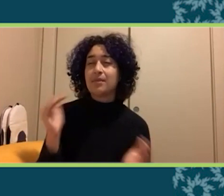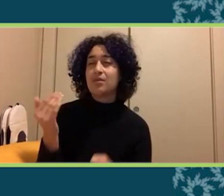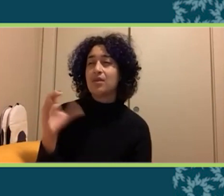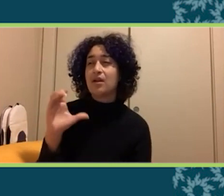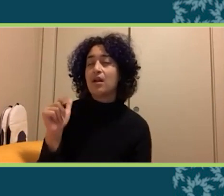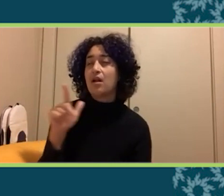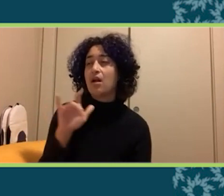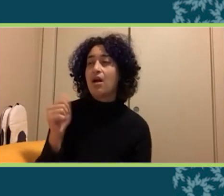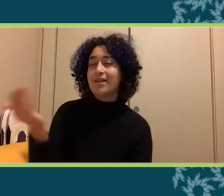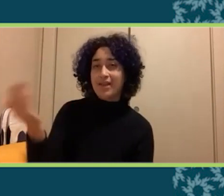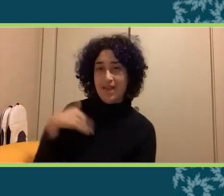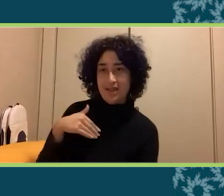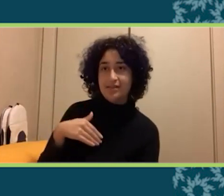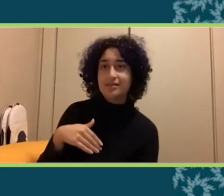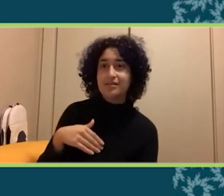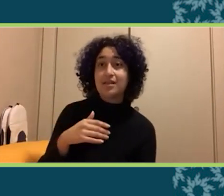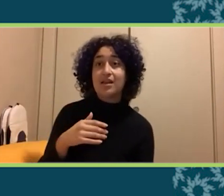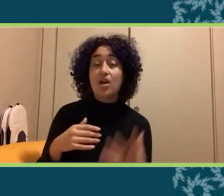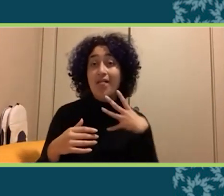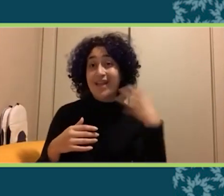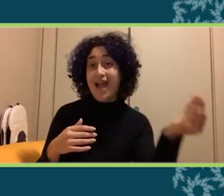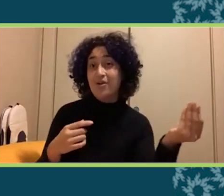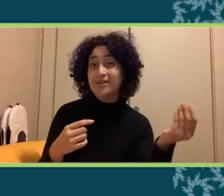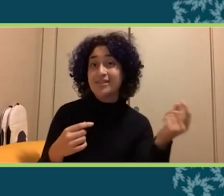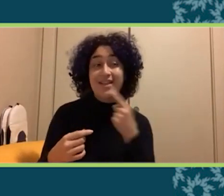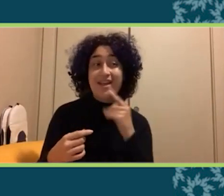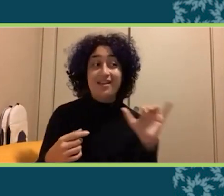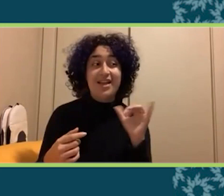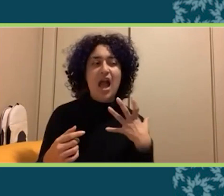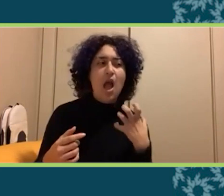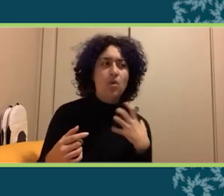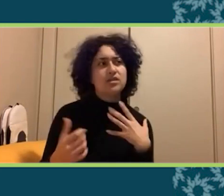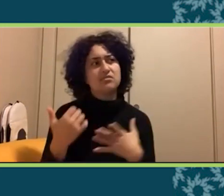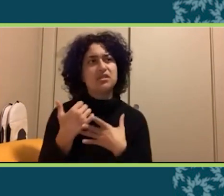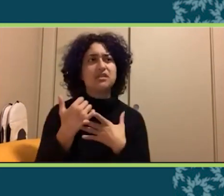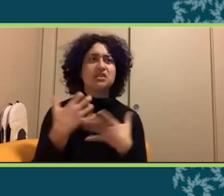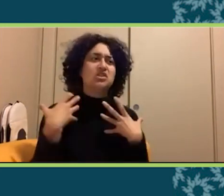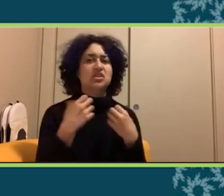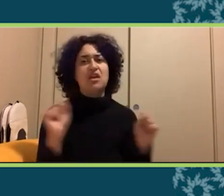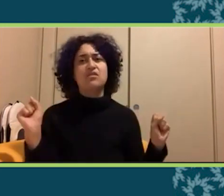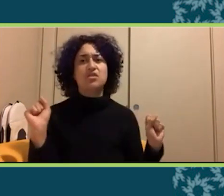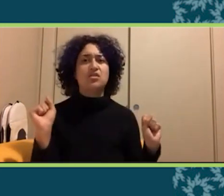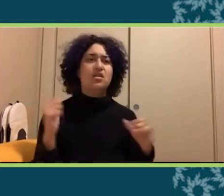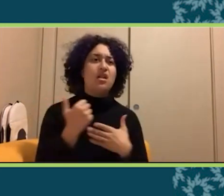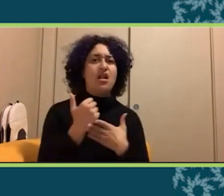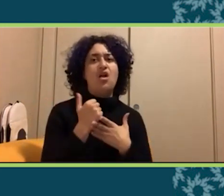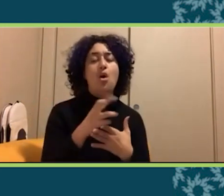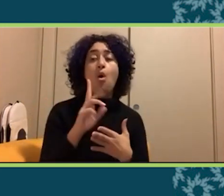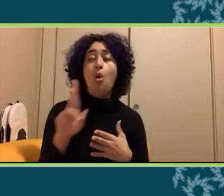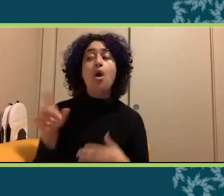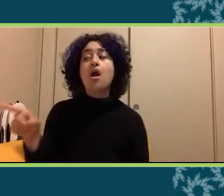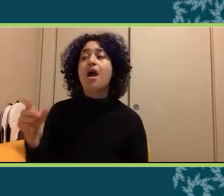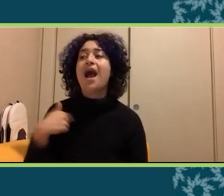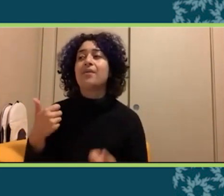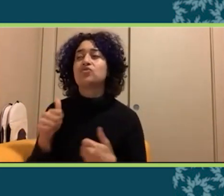to be seen as the rescuer or the savior here, or I'm trying to bolster my sense